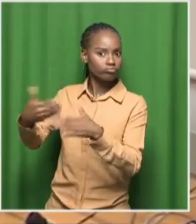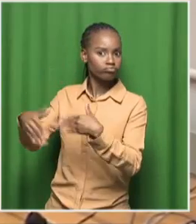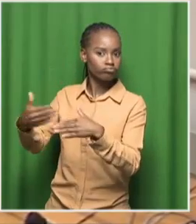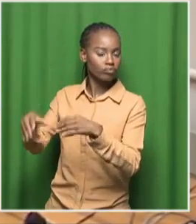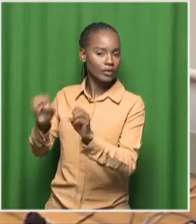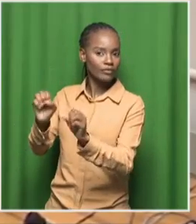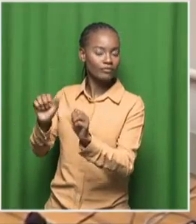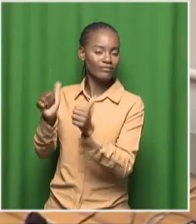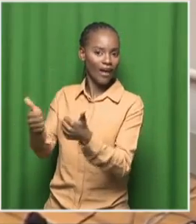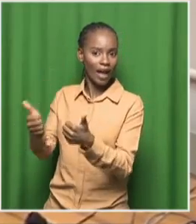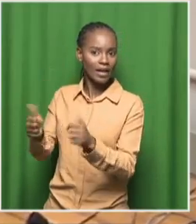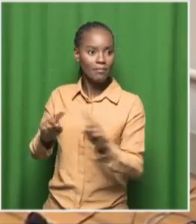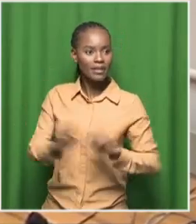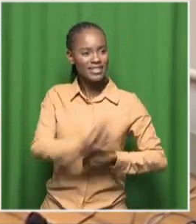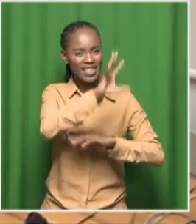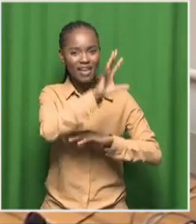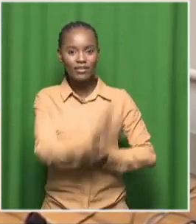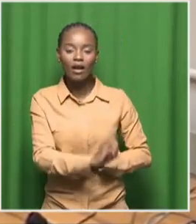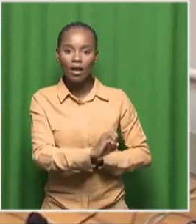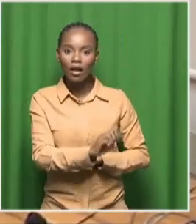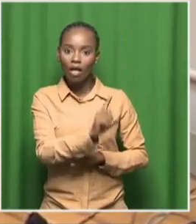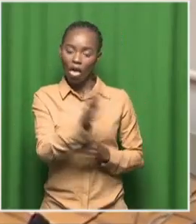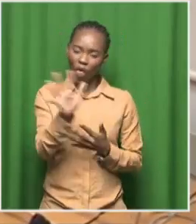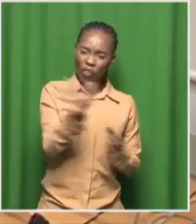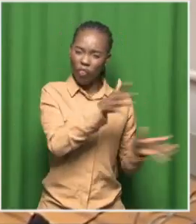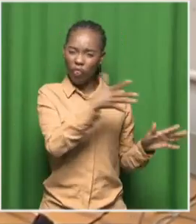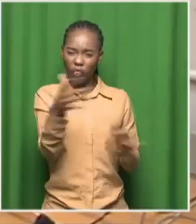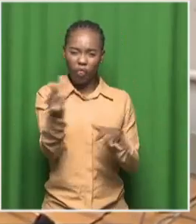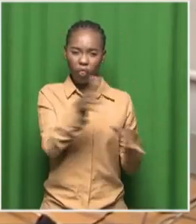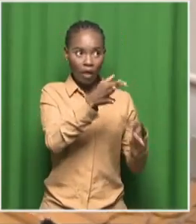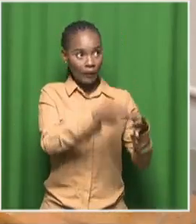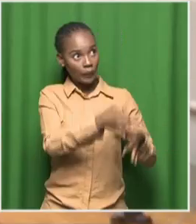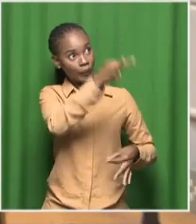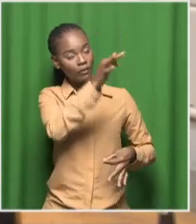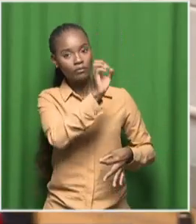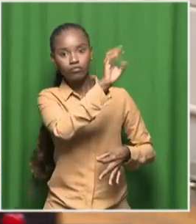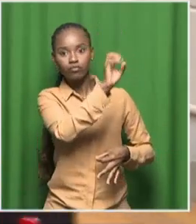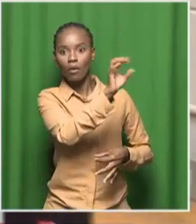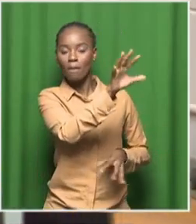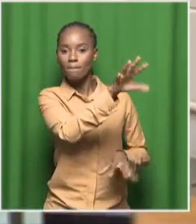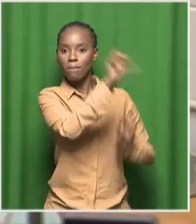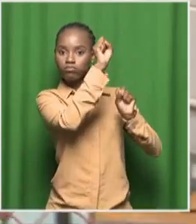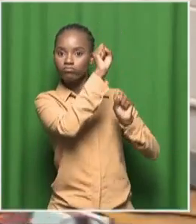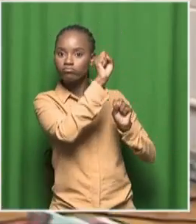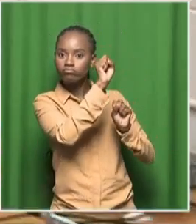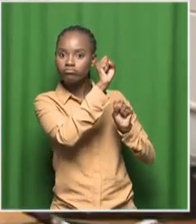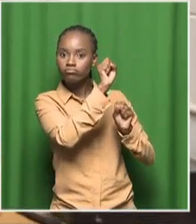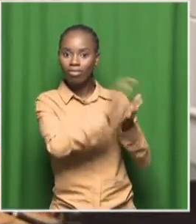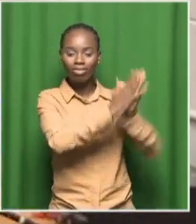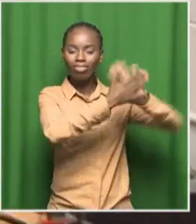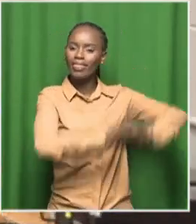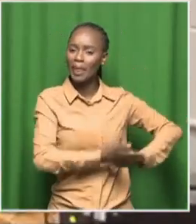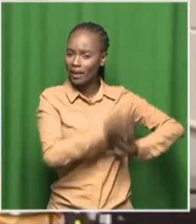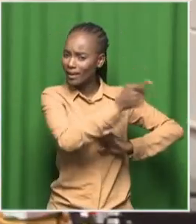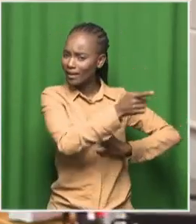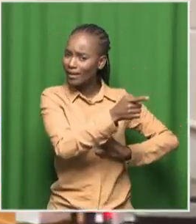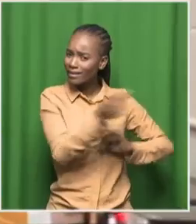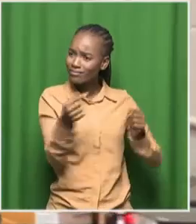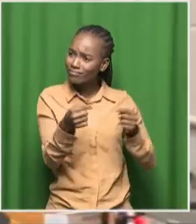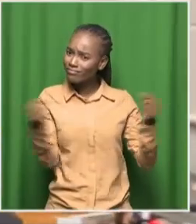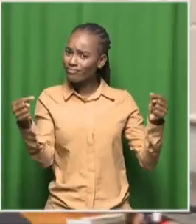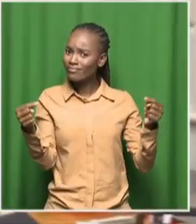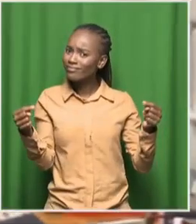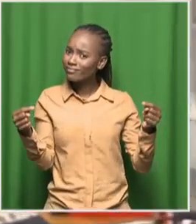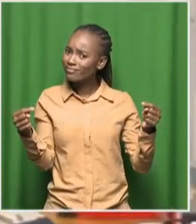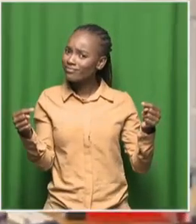on. But is that something that you guys could work towards? Yeah, I think this probably can be done because, I mean, if it's build a smaller one which you can